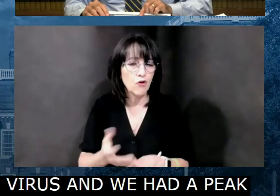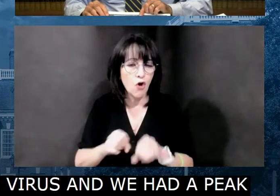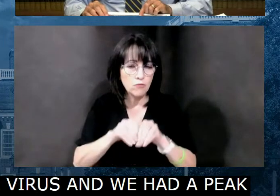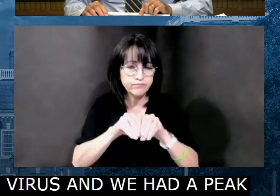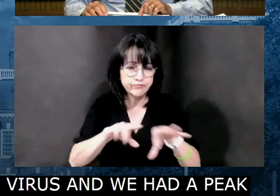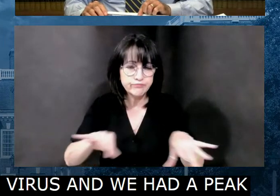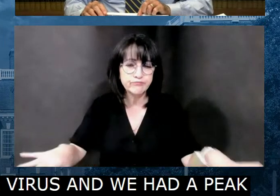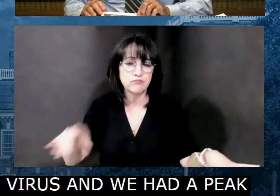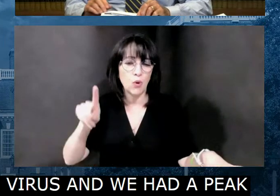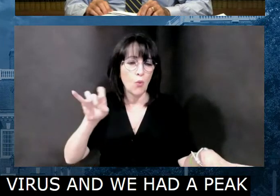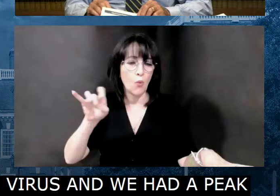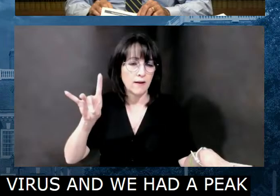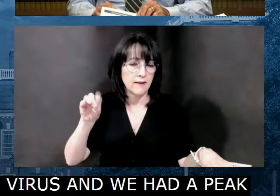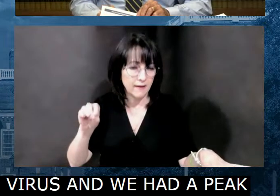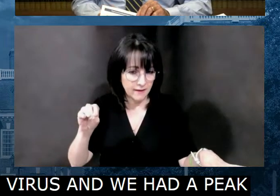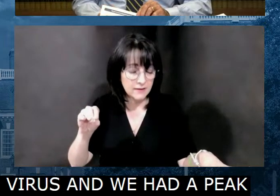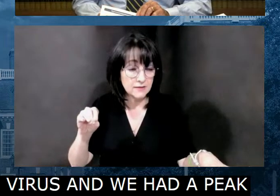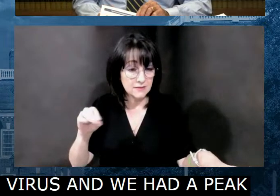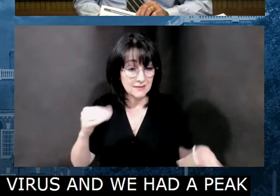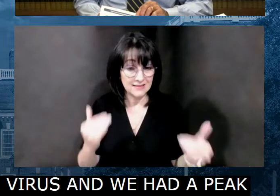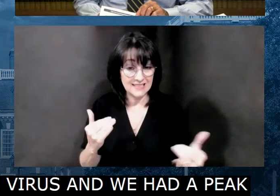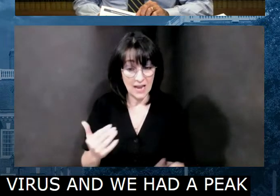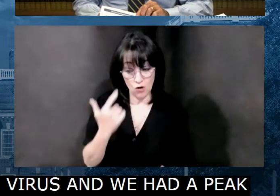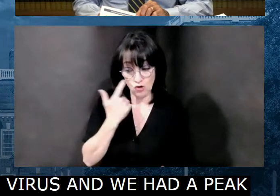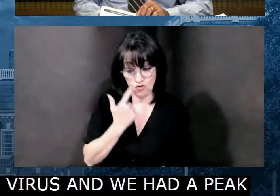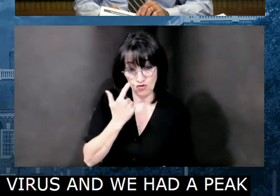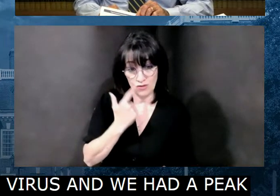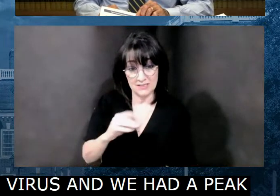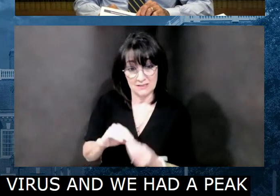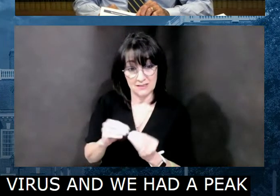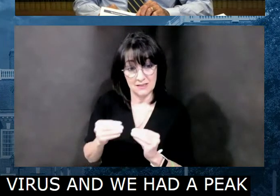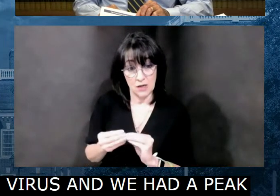down. This is the latest number we have, which was